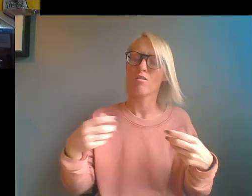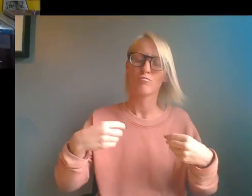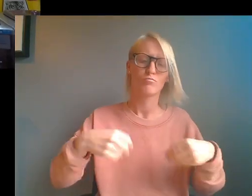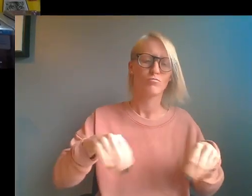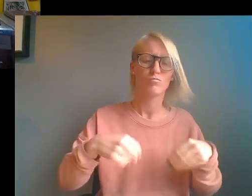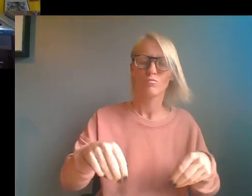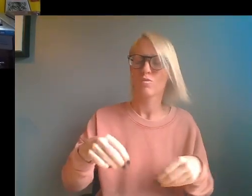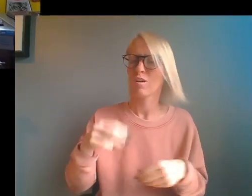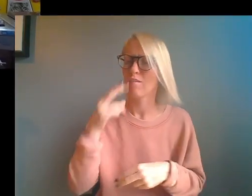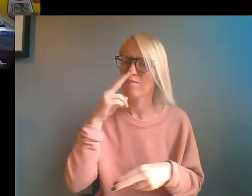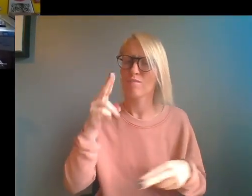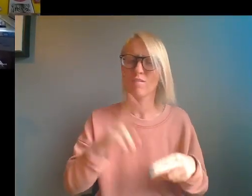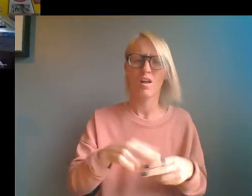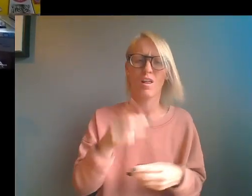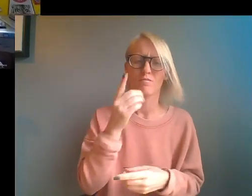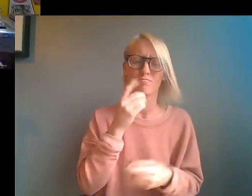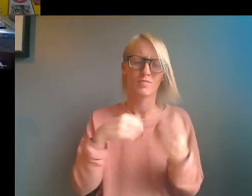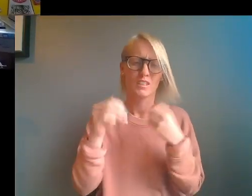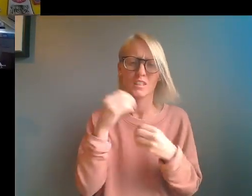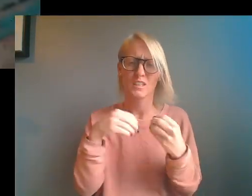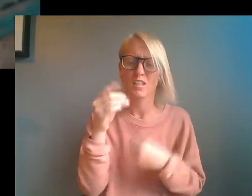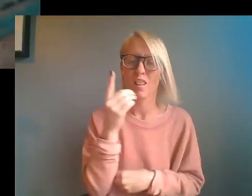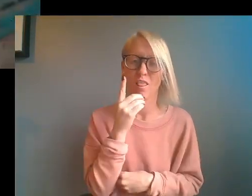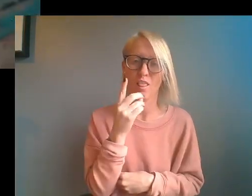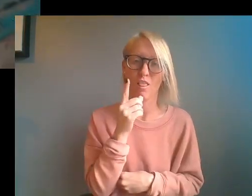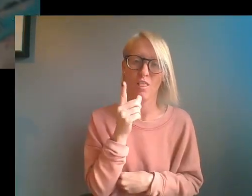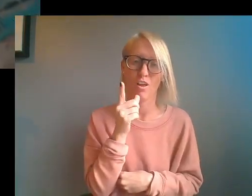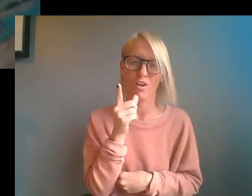place to stop for lunch.